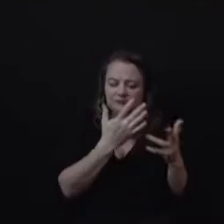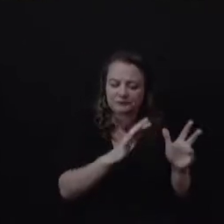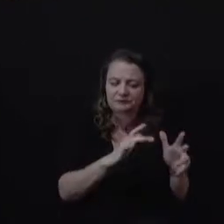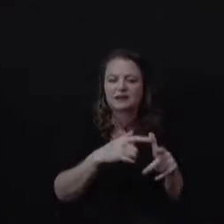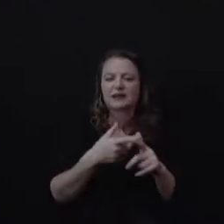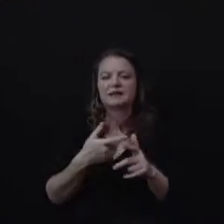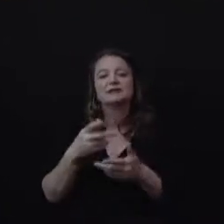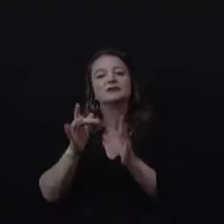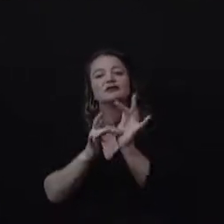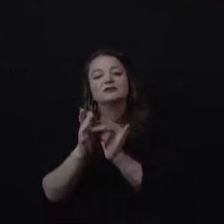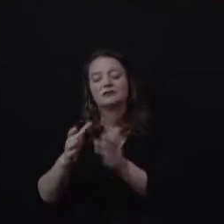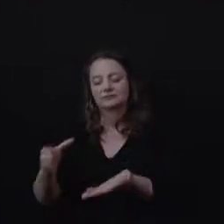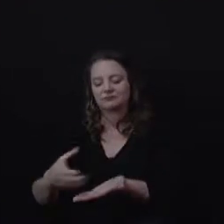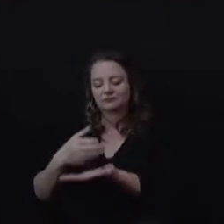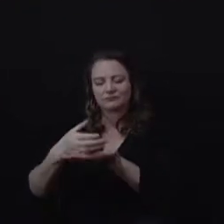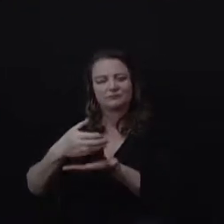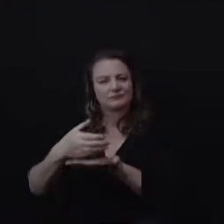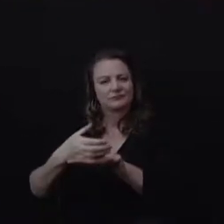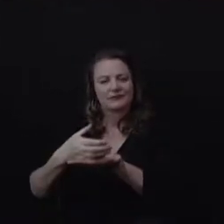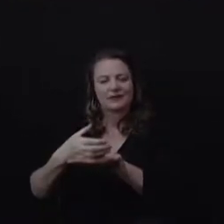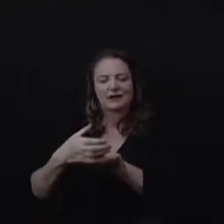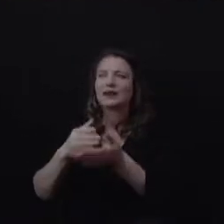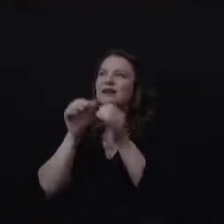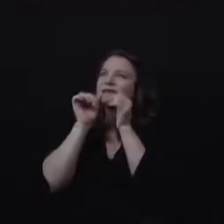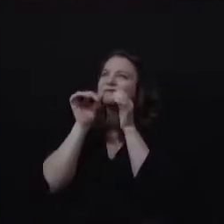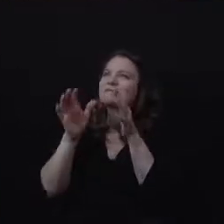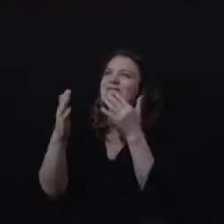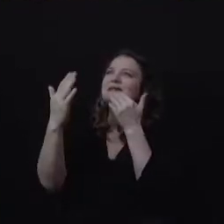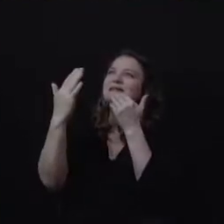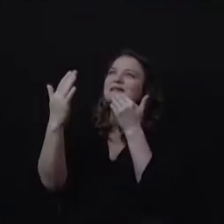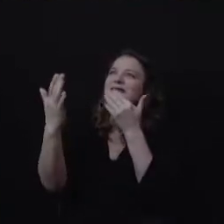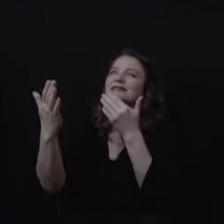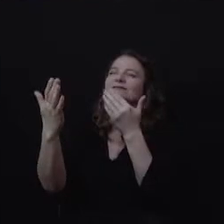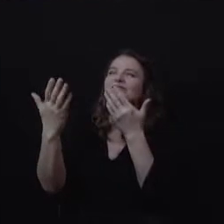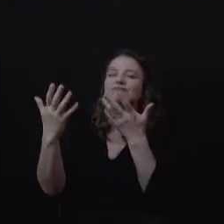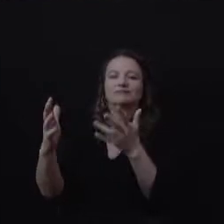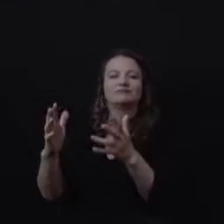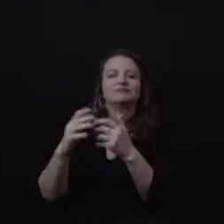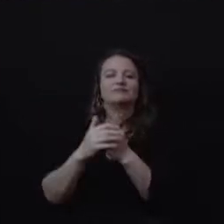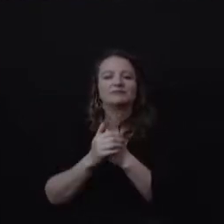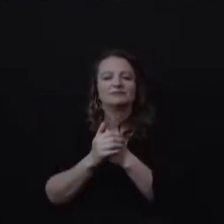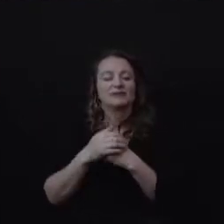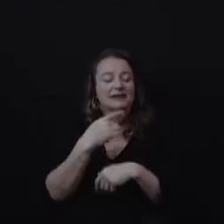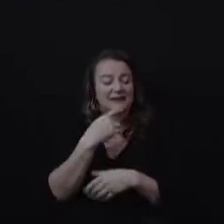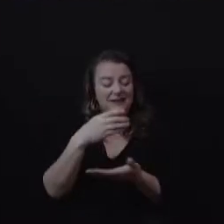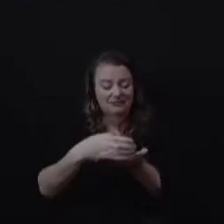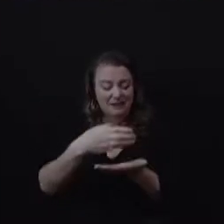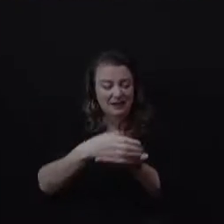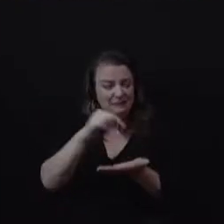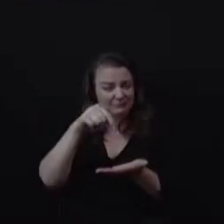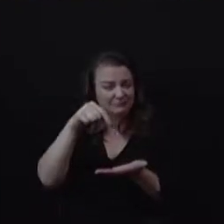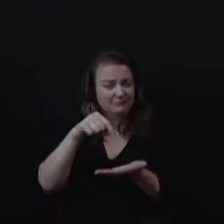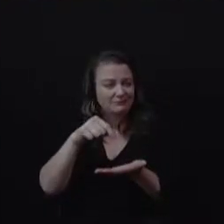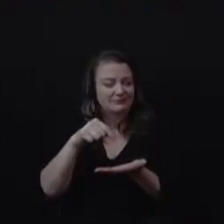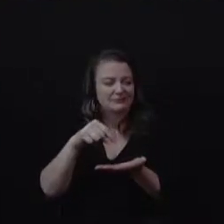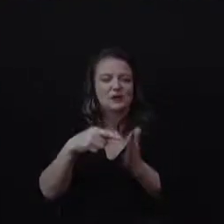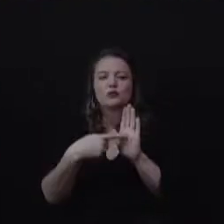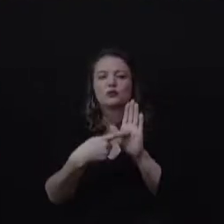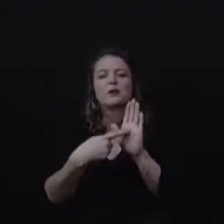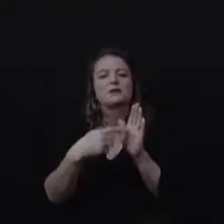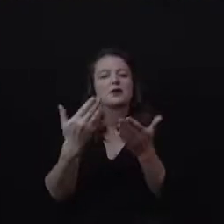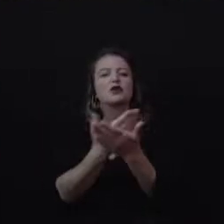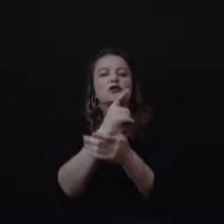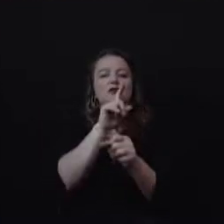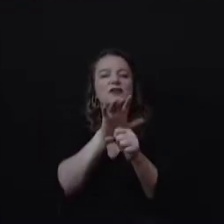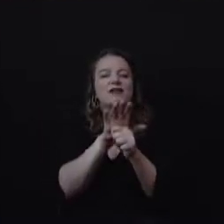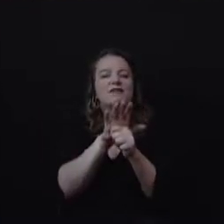cup and he blessed it and he gave thanks. And he said, this cup represents the new